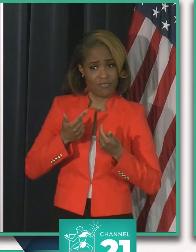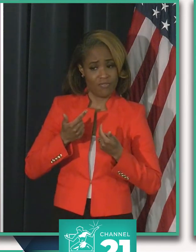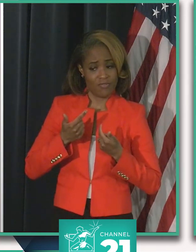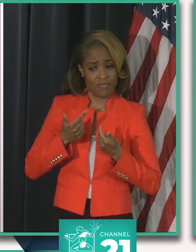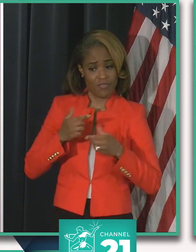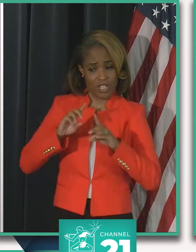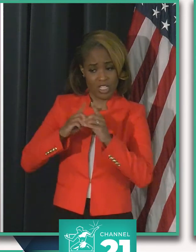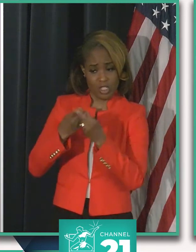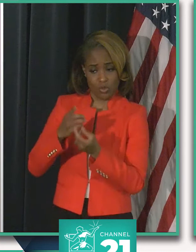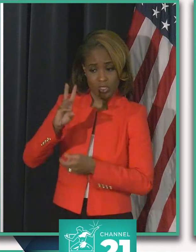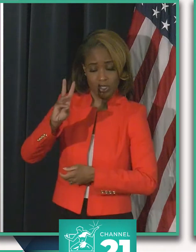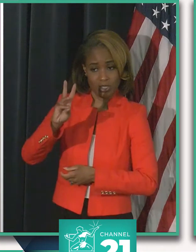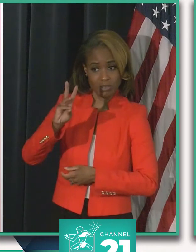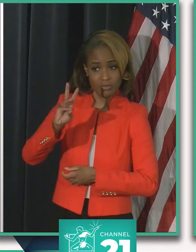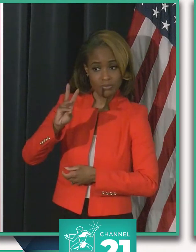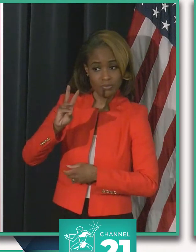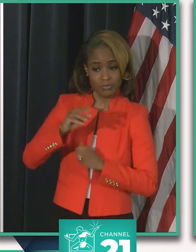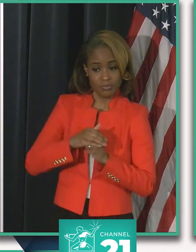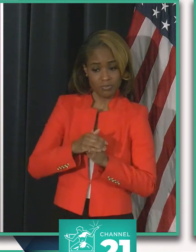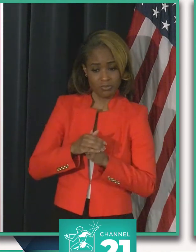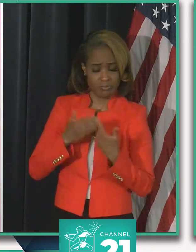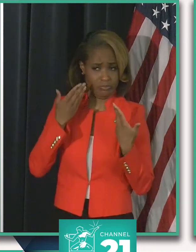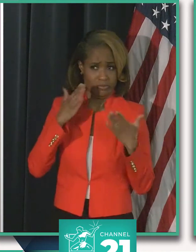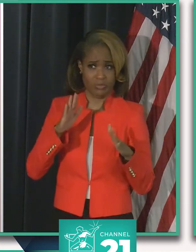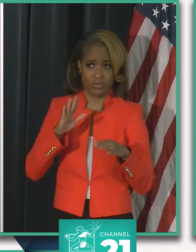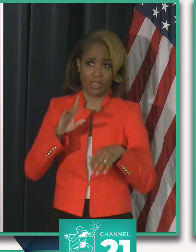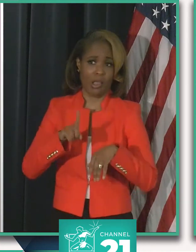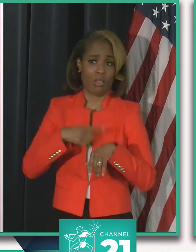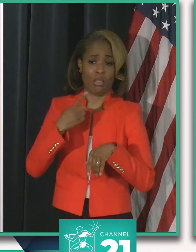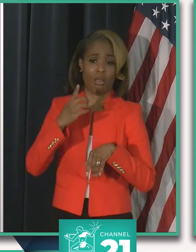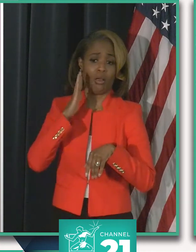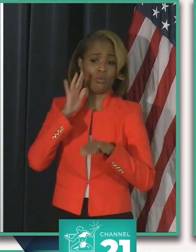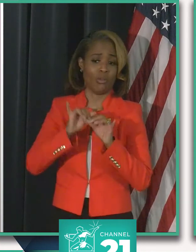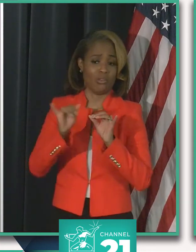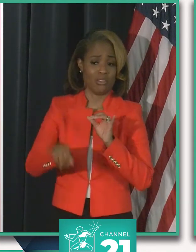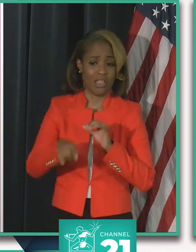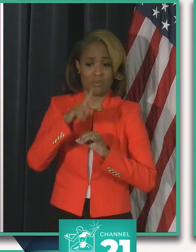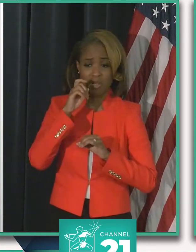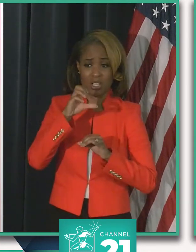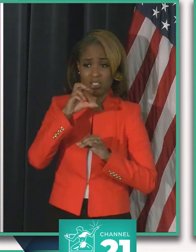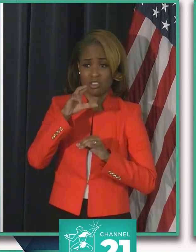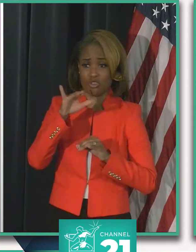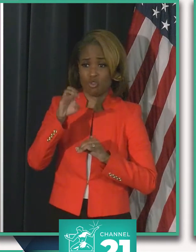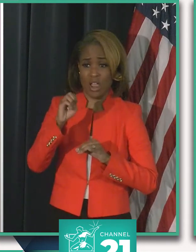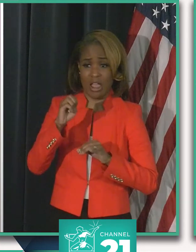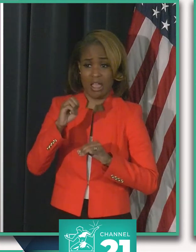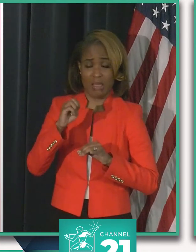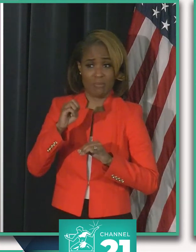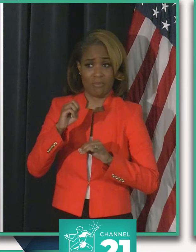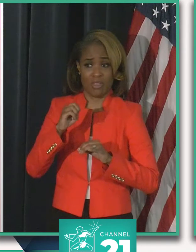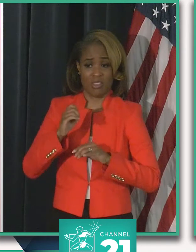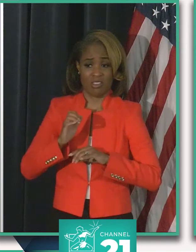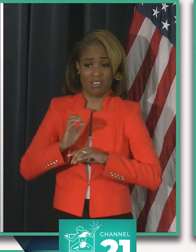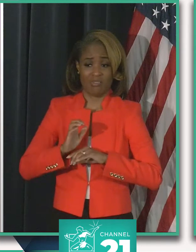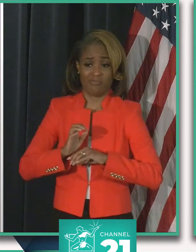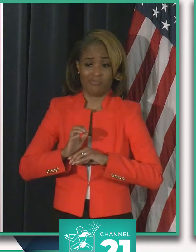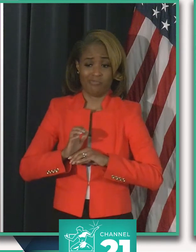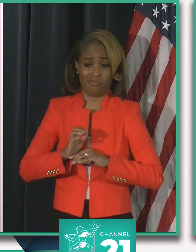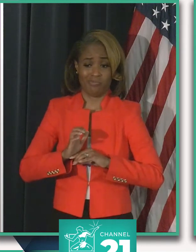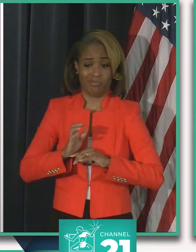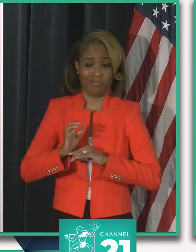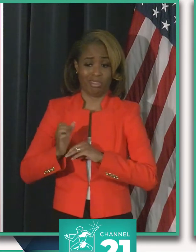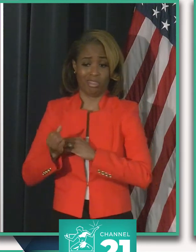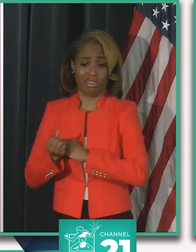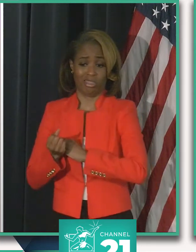the District 6. Don't know how long I'll be there because all the crime is pushing us out. But I wanted to say that